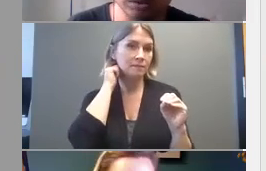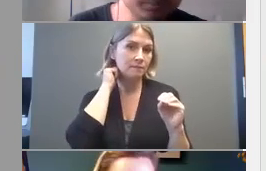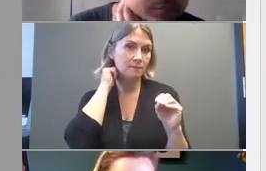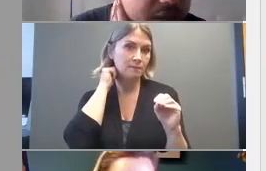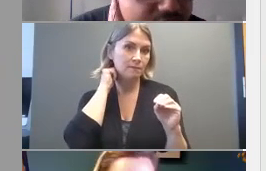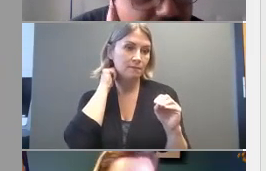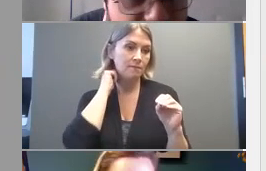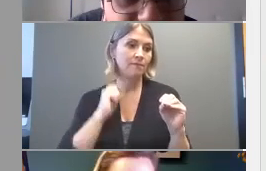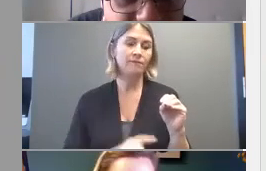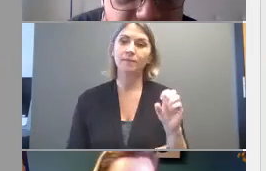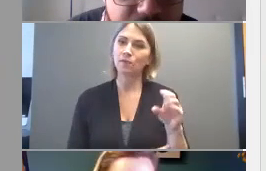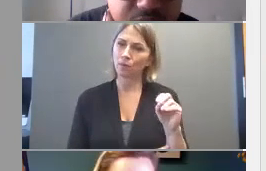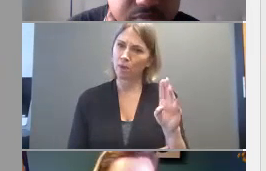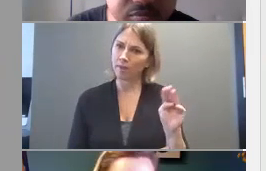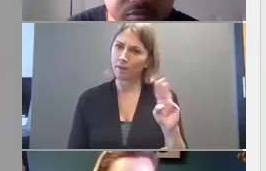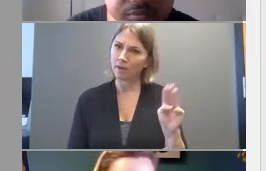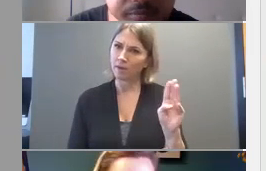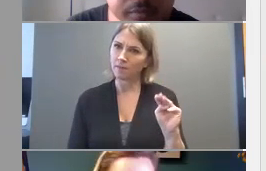uh,